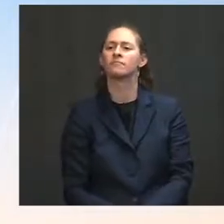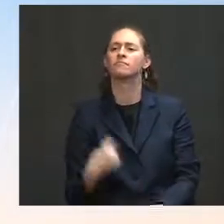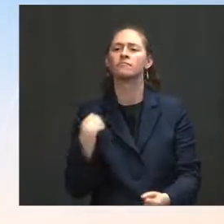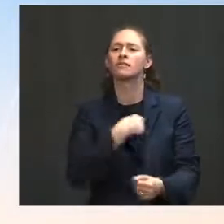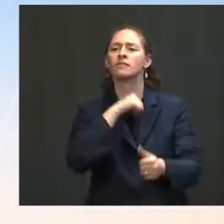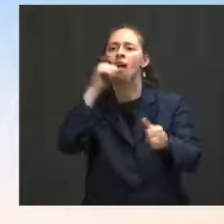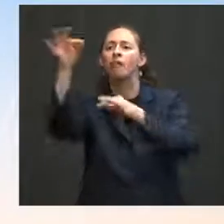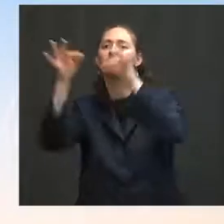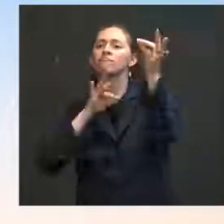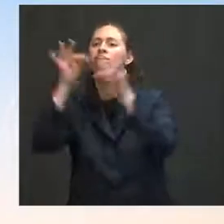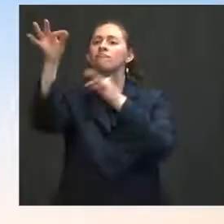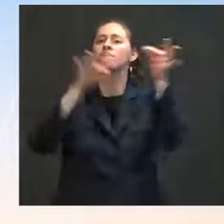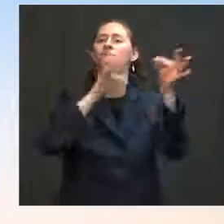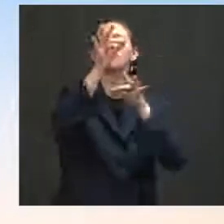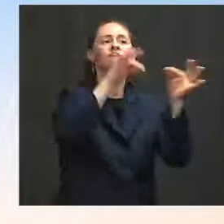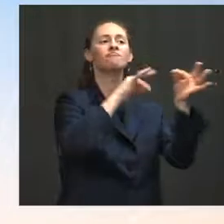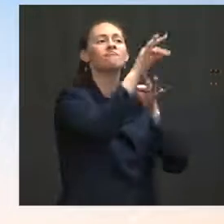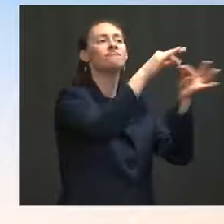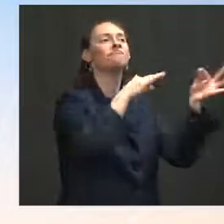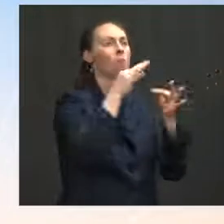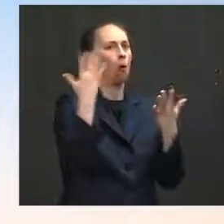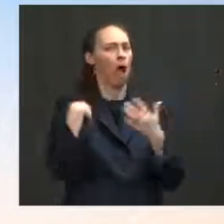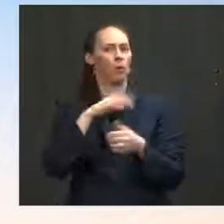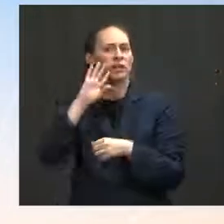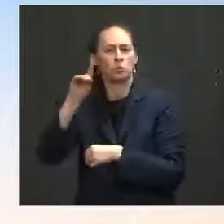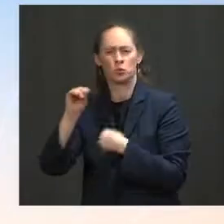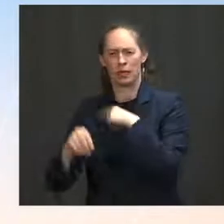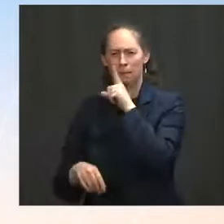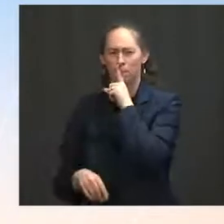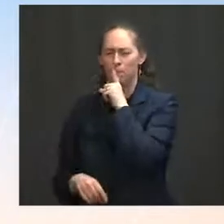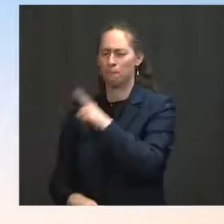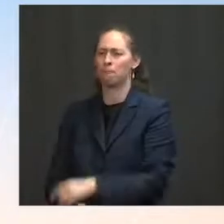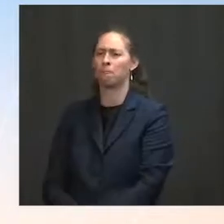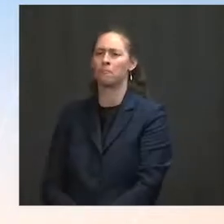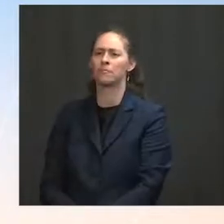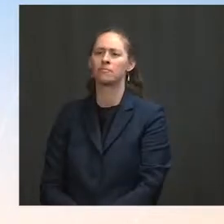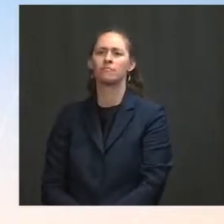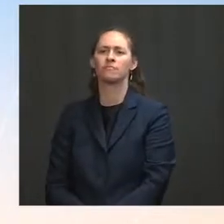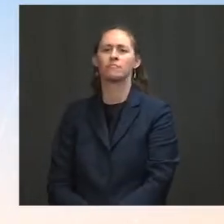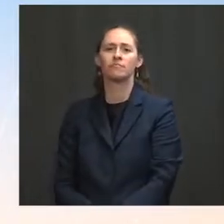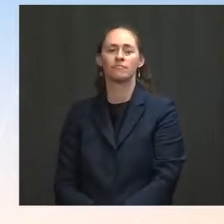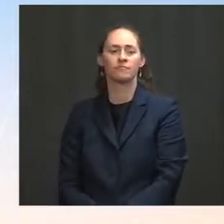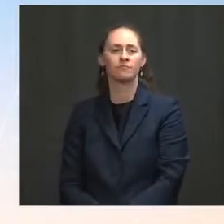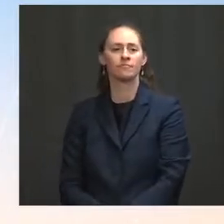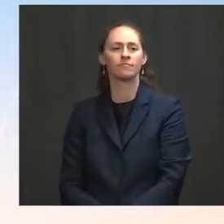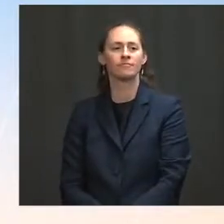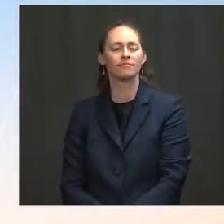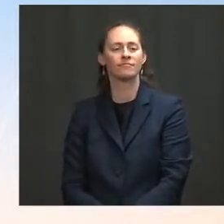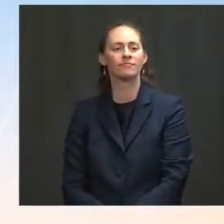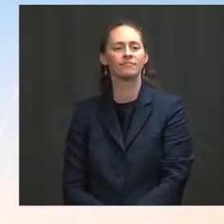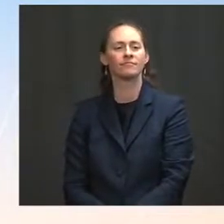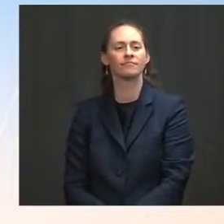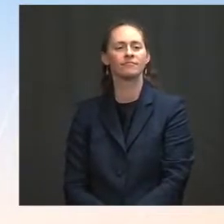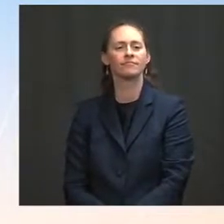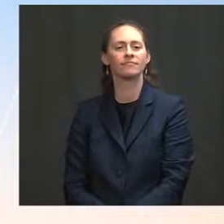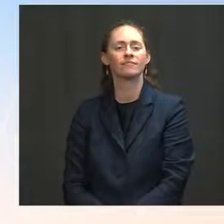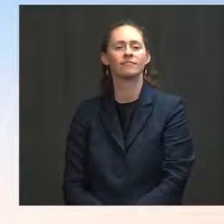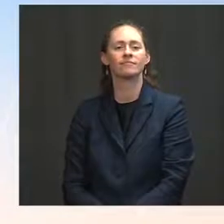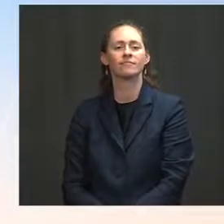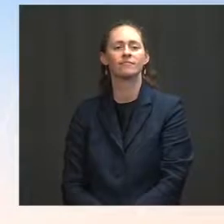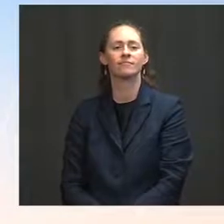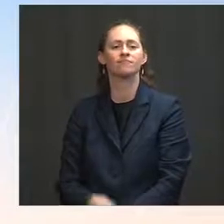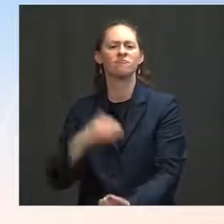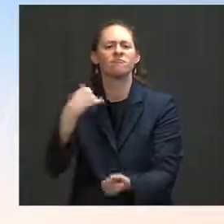Karen. I think I've answered your question. Go ahead, Karen. Thanks. Two questions on vaccines, and back to the Pfizer saying that the third shot's